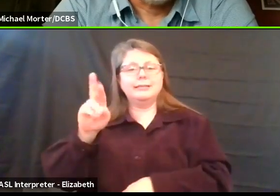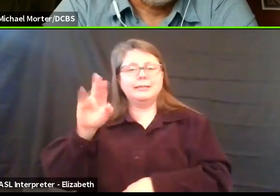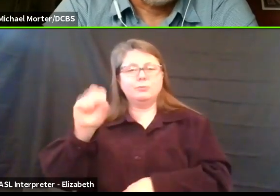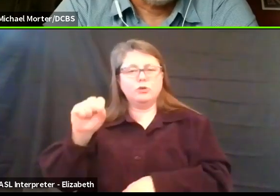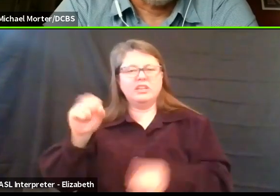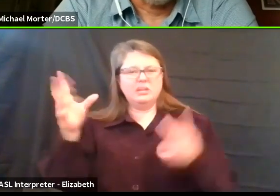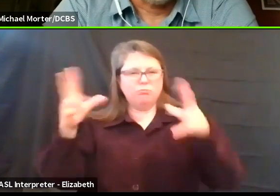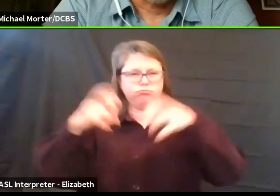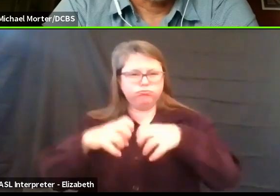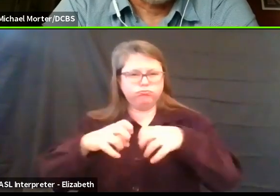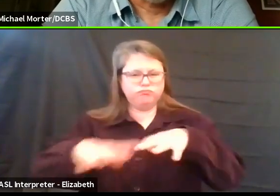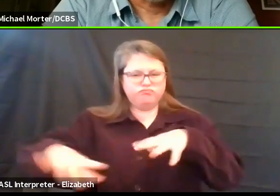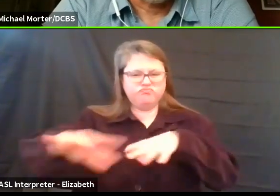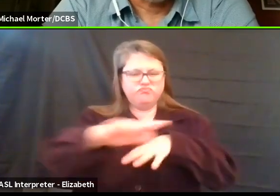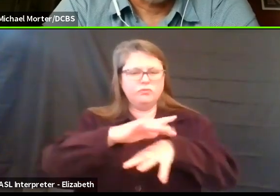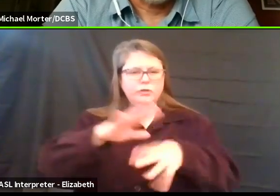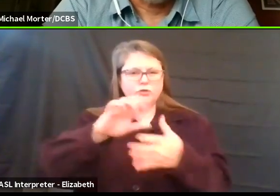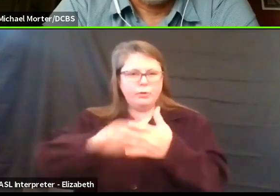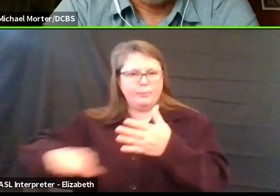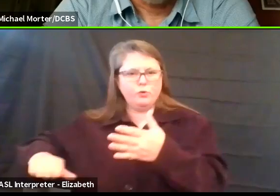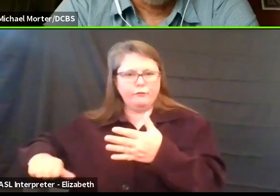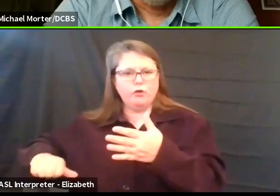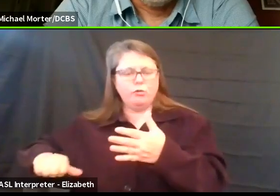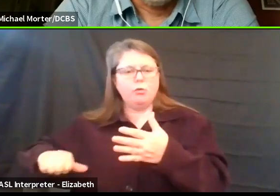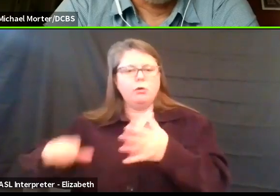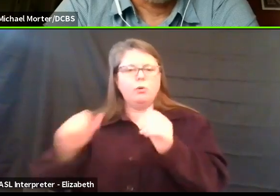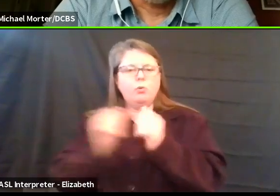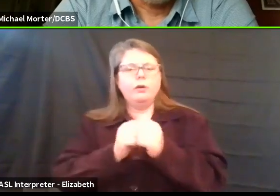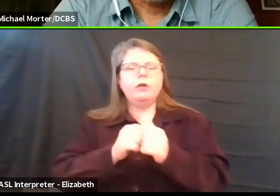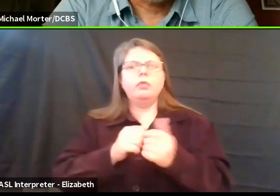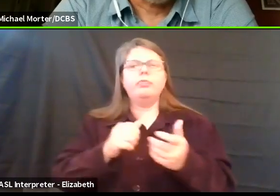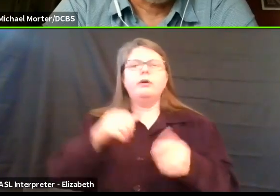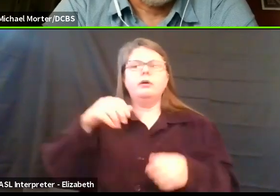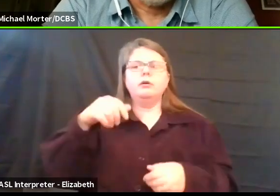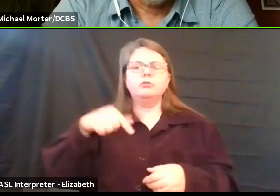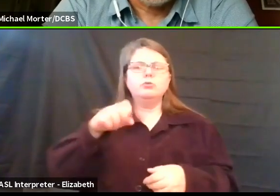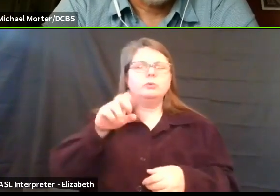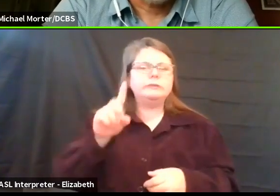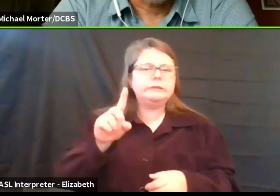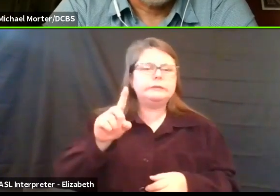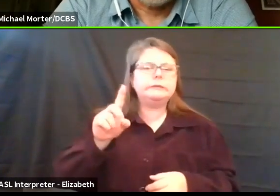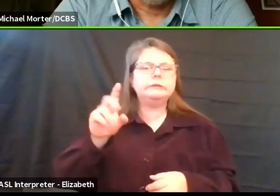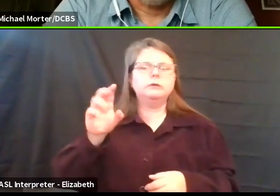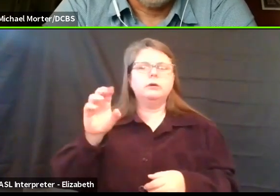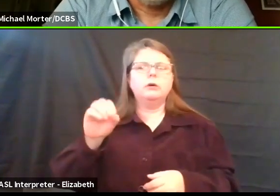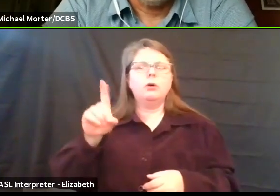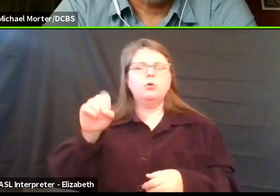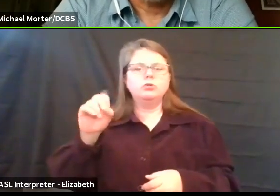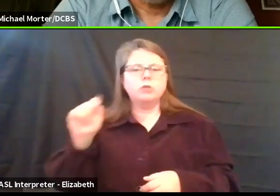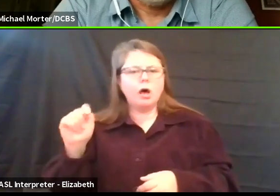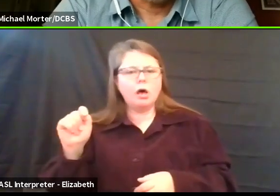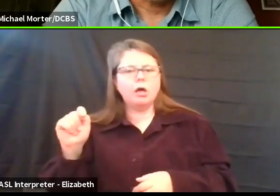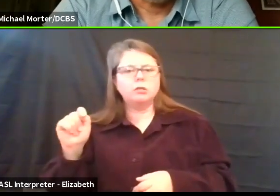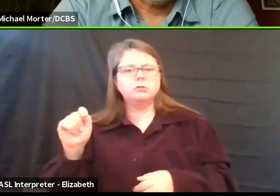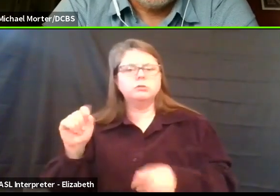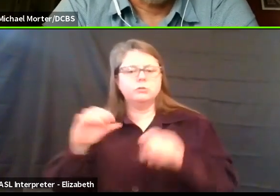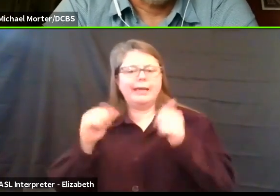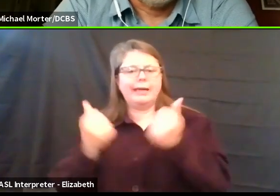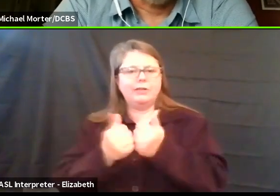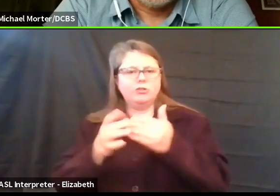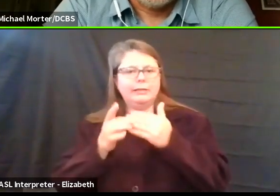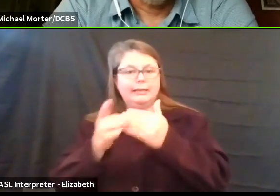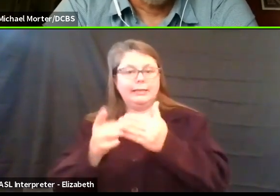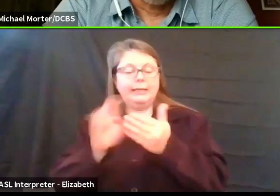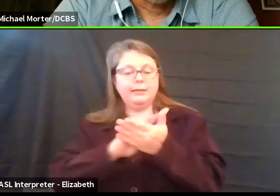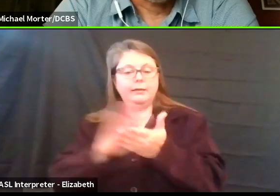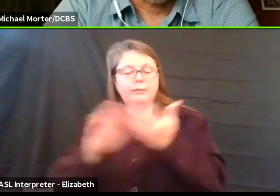and DEQ who are leading this effort right now. Basically, the conversations are very much engaged at the county